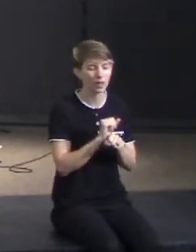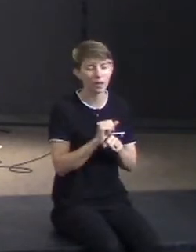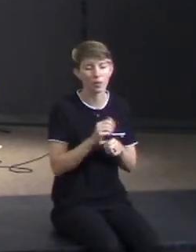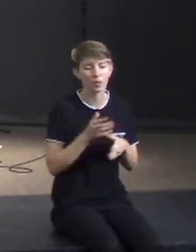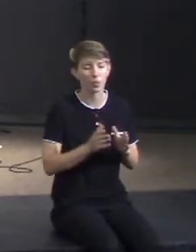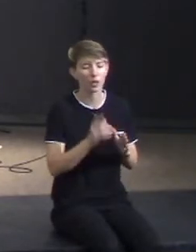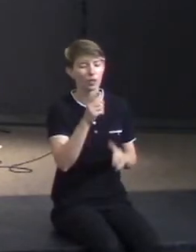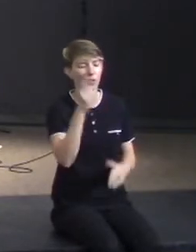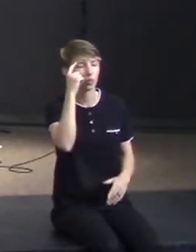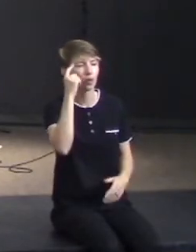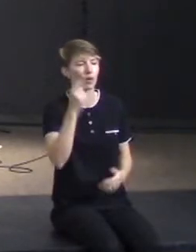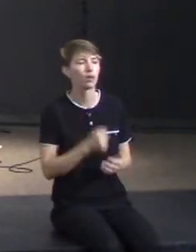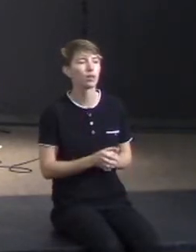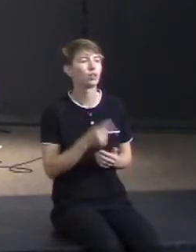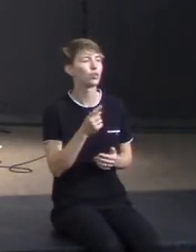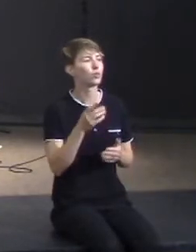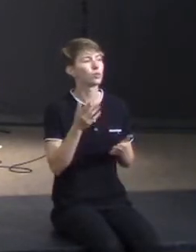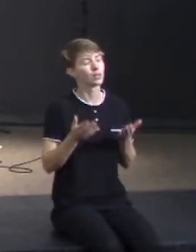And you just kind of gave up.